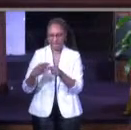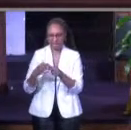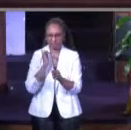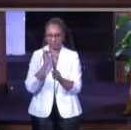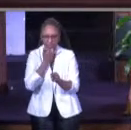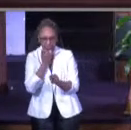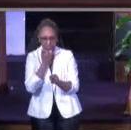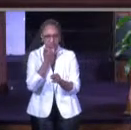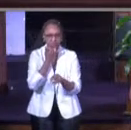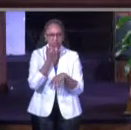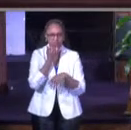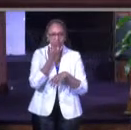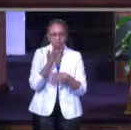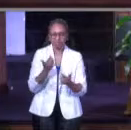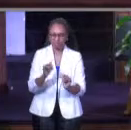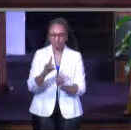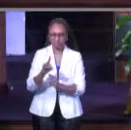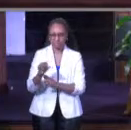apologize. Eloise.